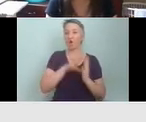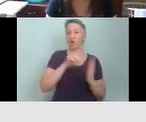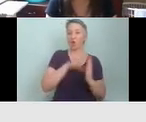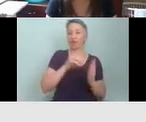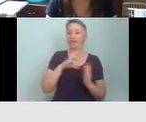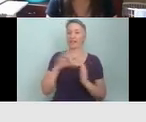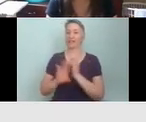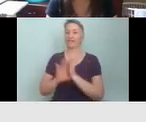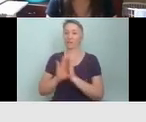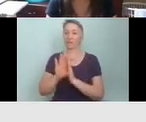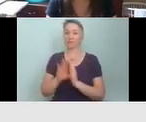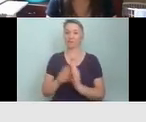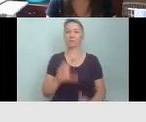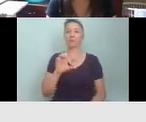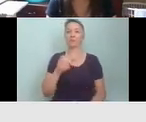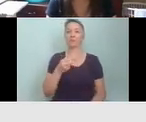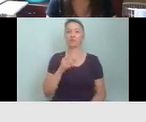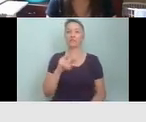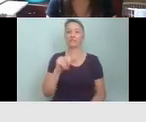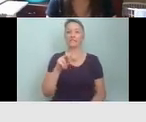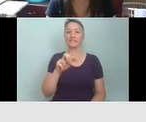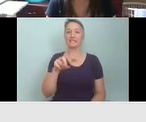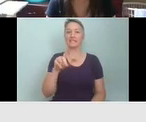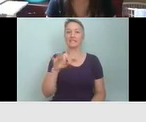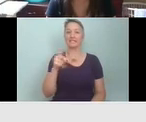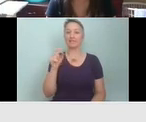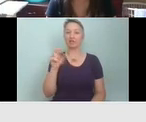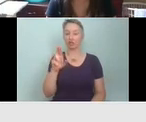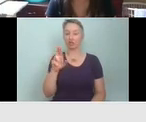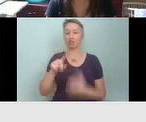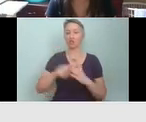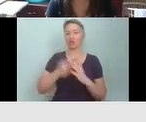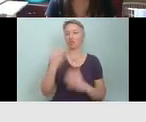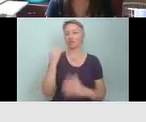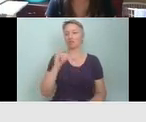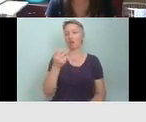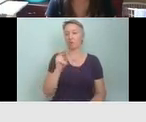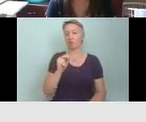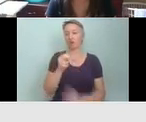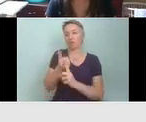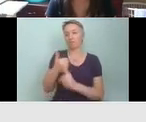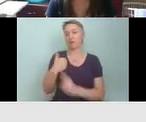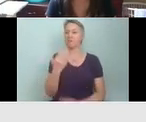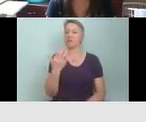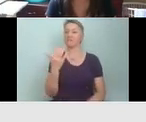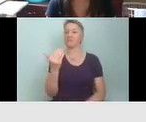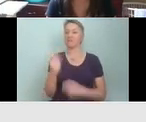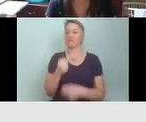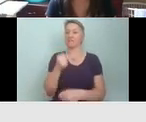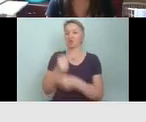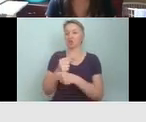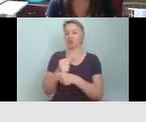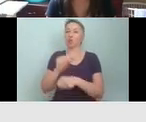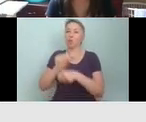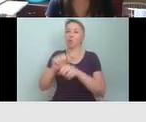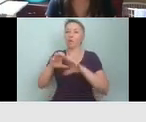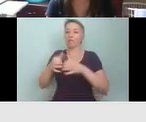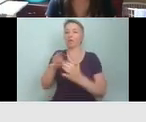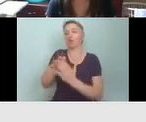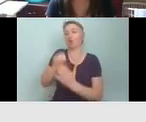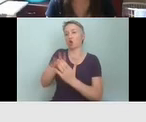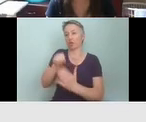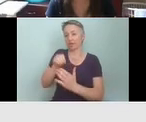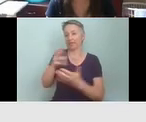And Christine Dieter started back in January. She comes to us with about 15 years of workforce learning experience behind her.